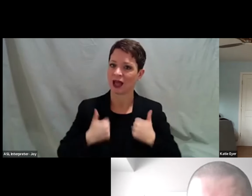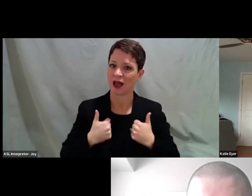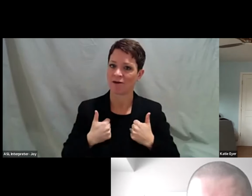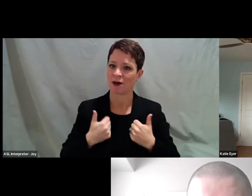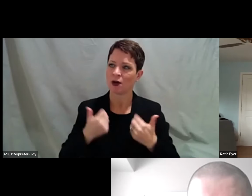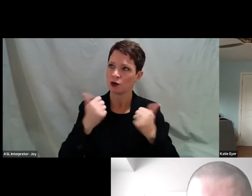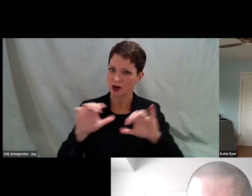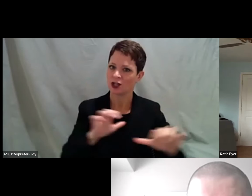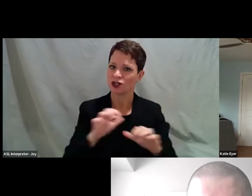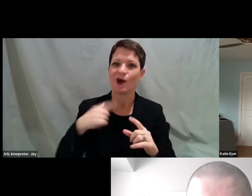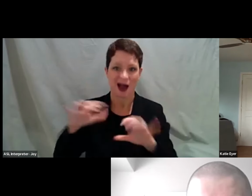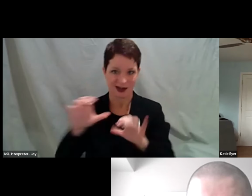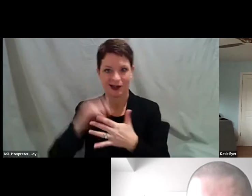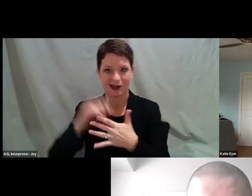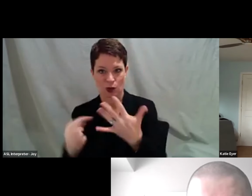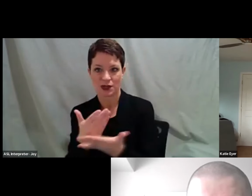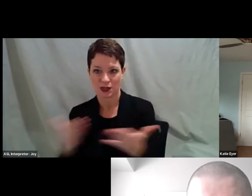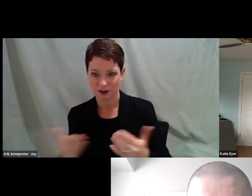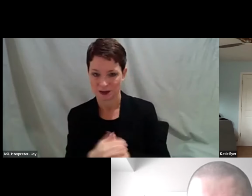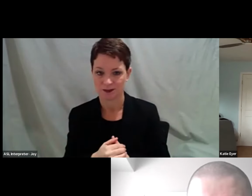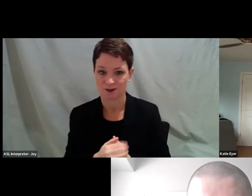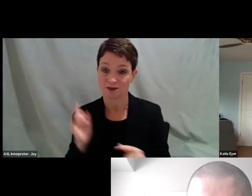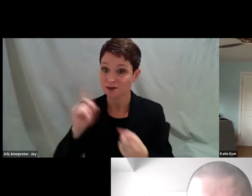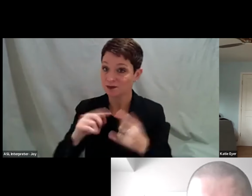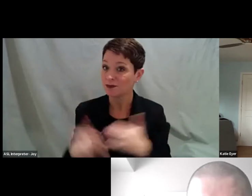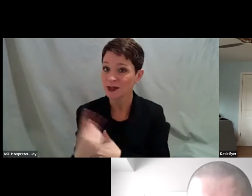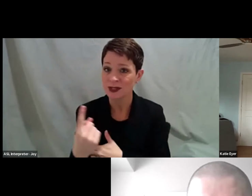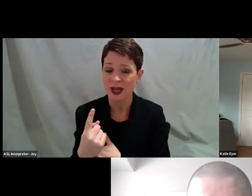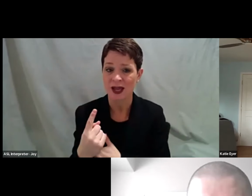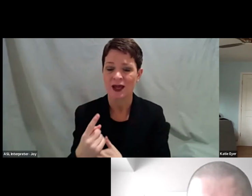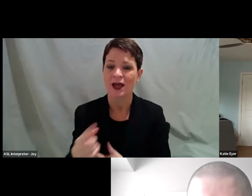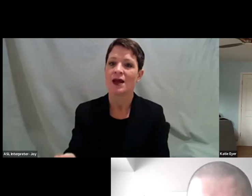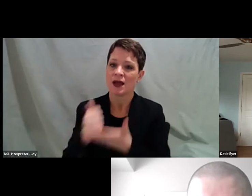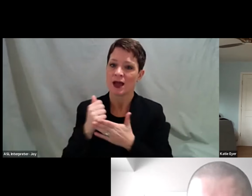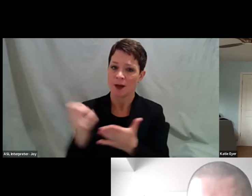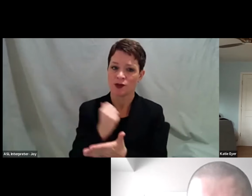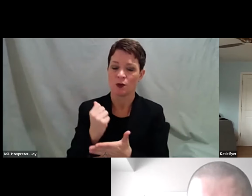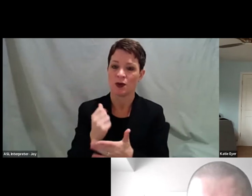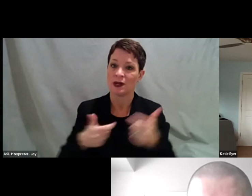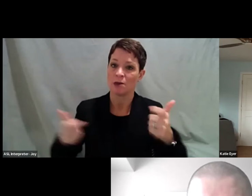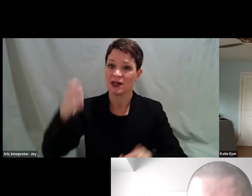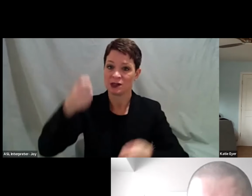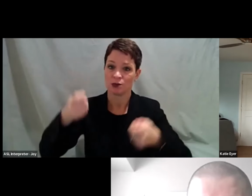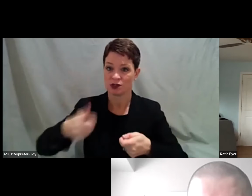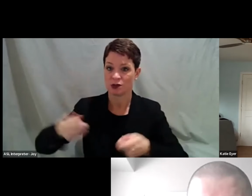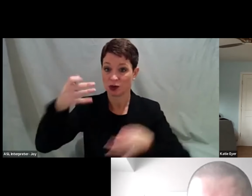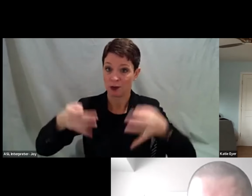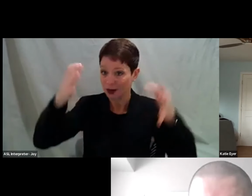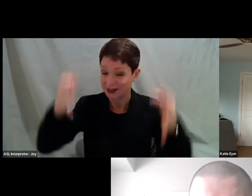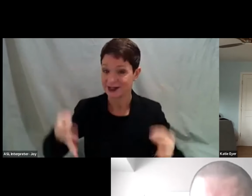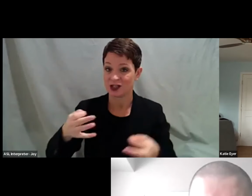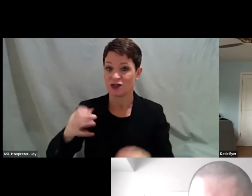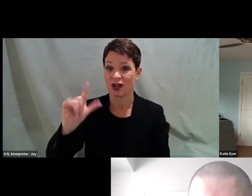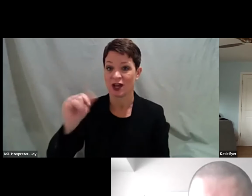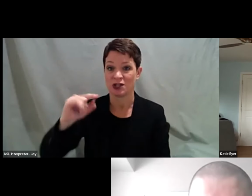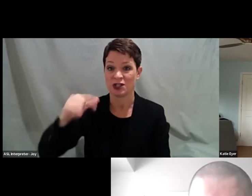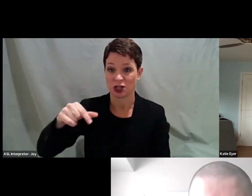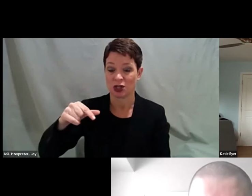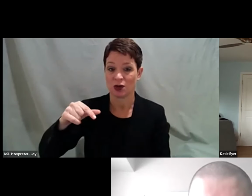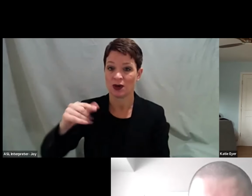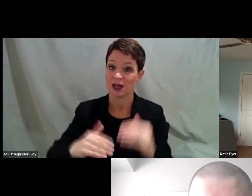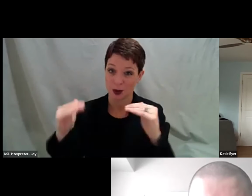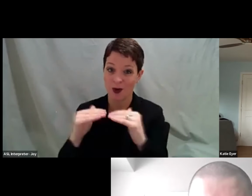do. Even today, after having helped to win a major Supreme Court decision for LGBTQ